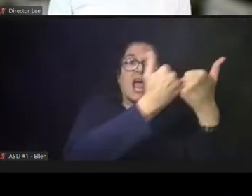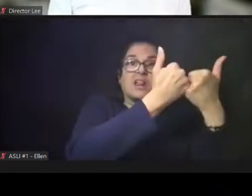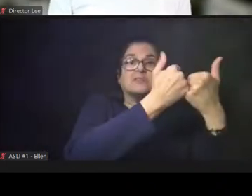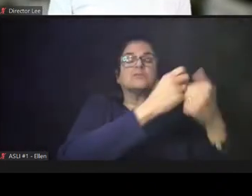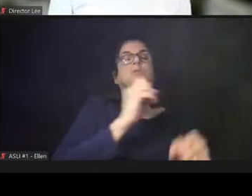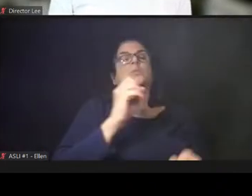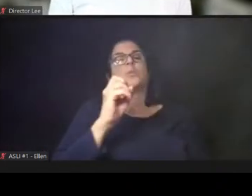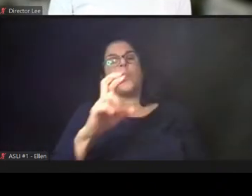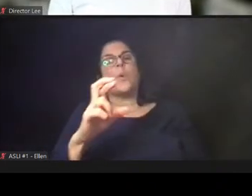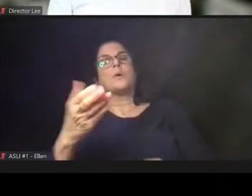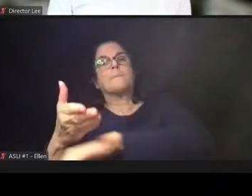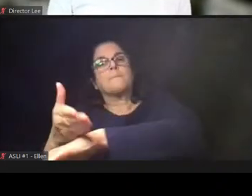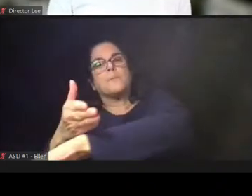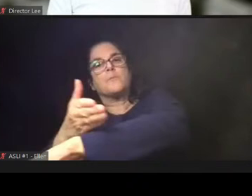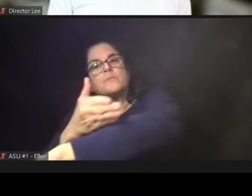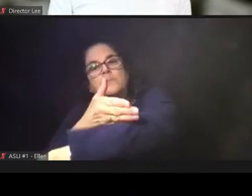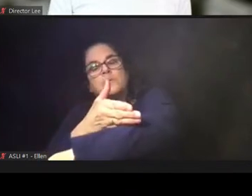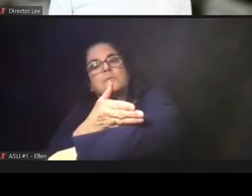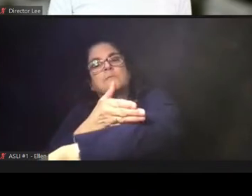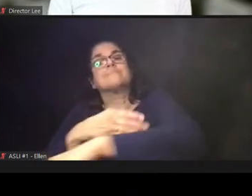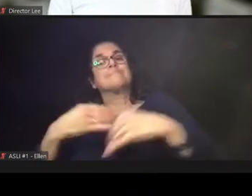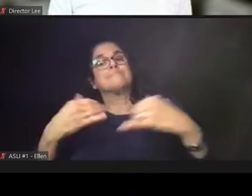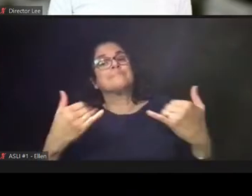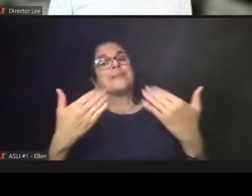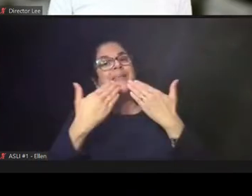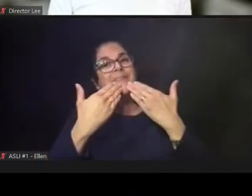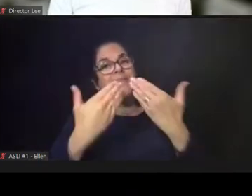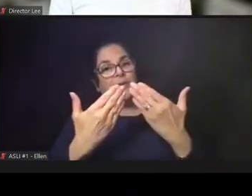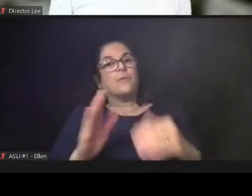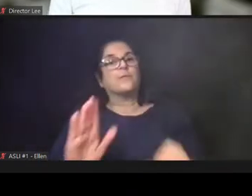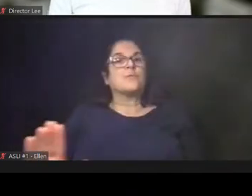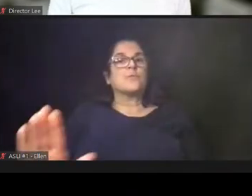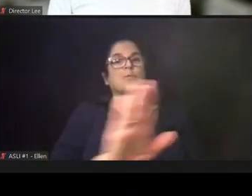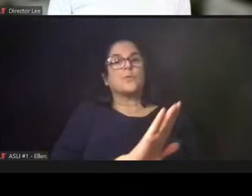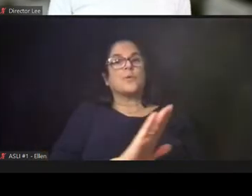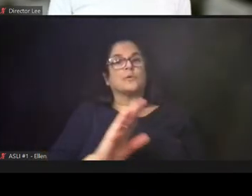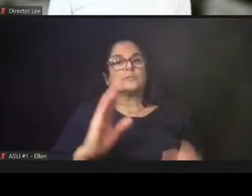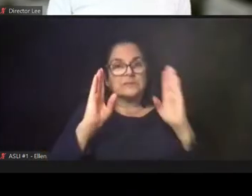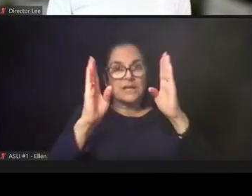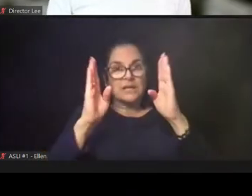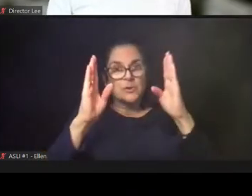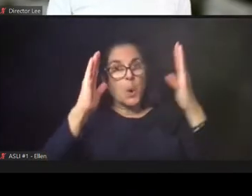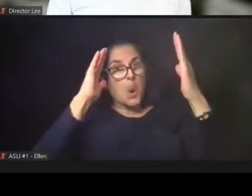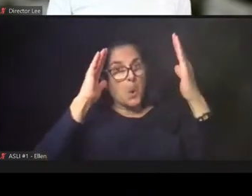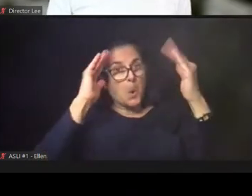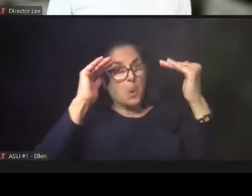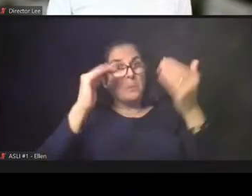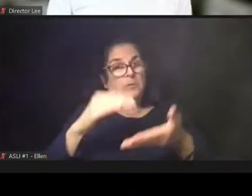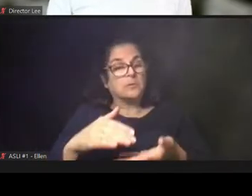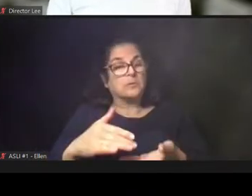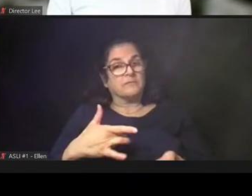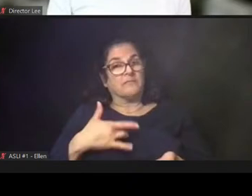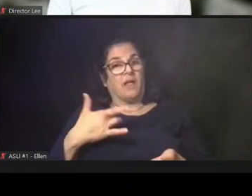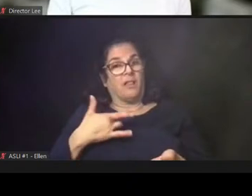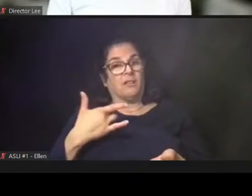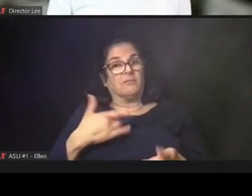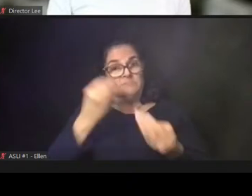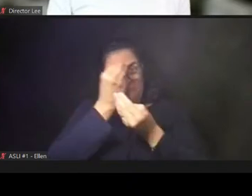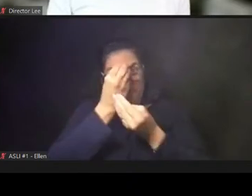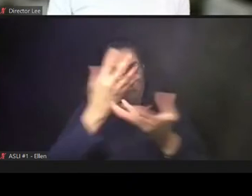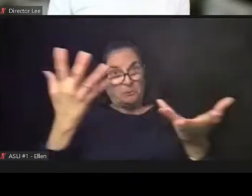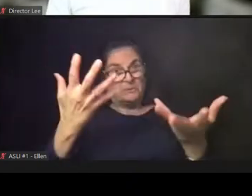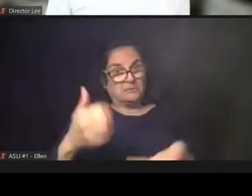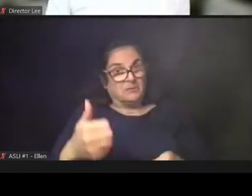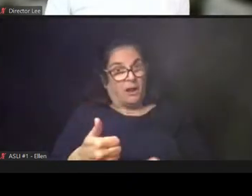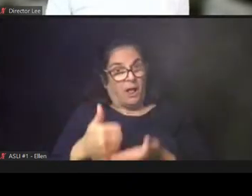action plan. With that, I want to thank you for your attention, and I hope that you find this update helpful, and I'm happy to answer any questions that you may